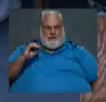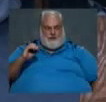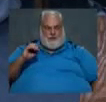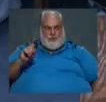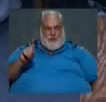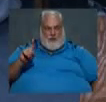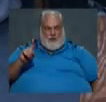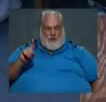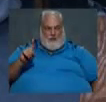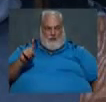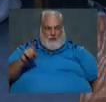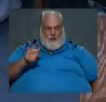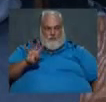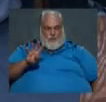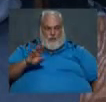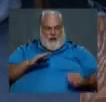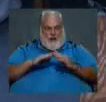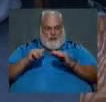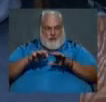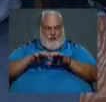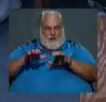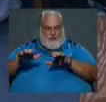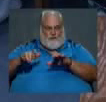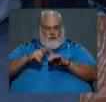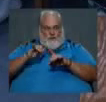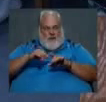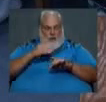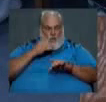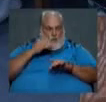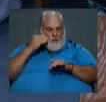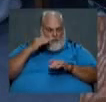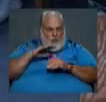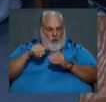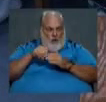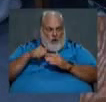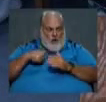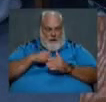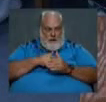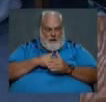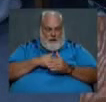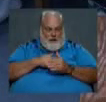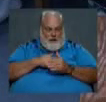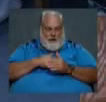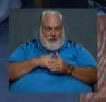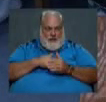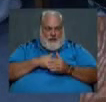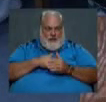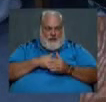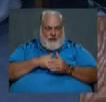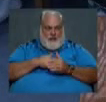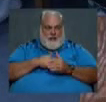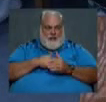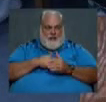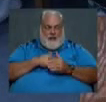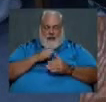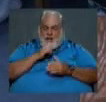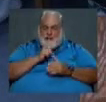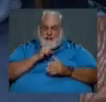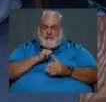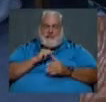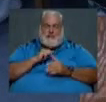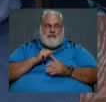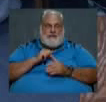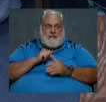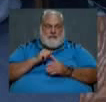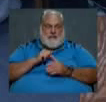7001. It's 4 house from that house. We are all, many people over there is retired, old people. That